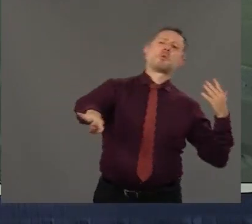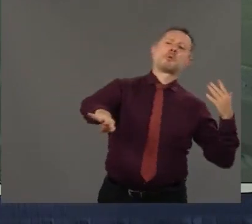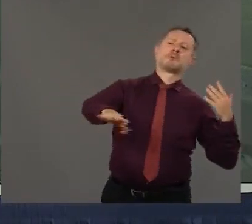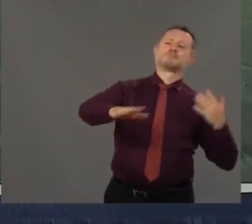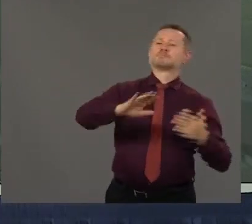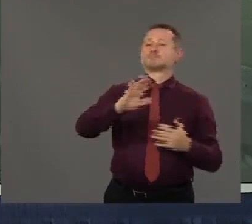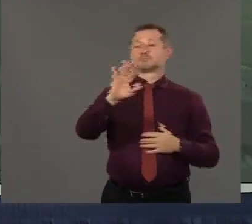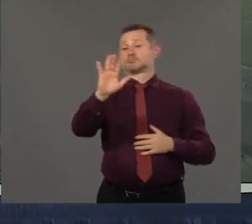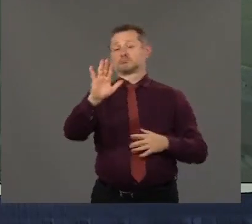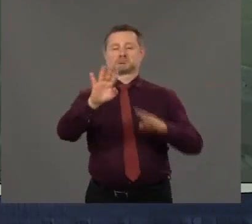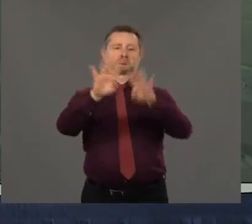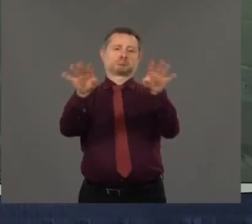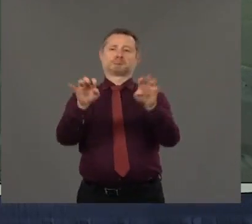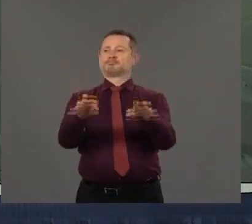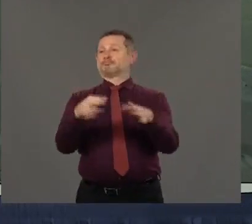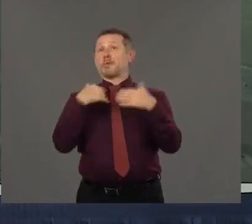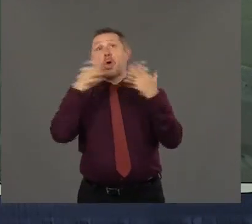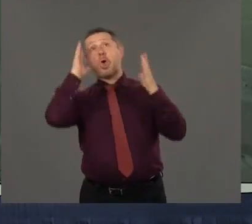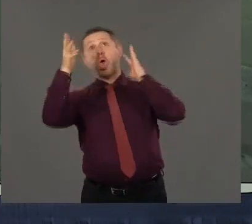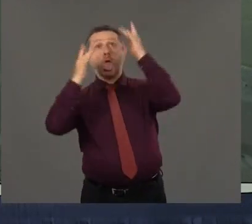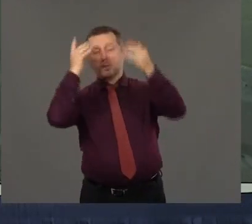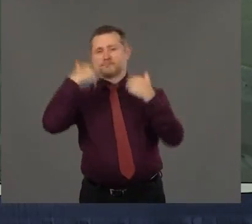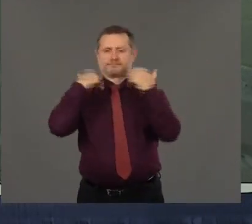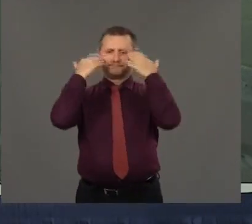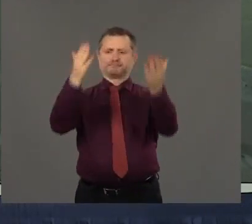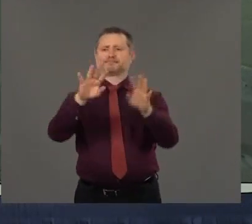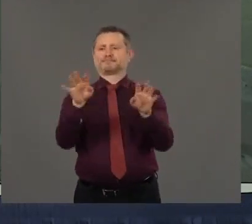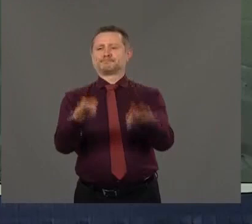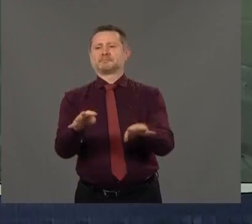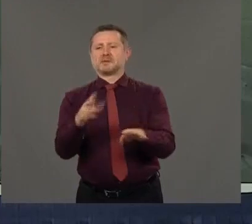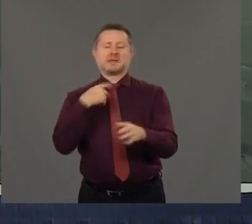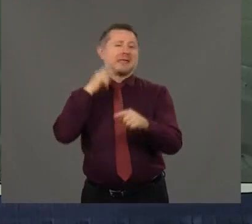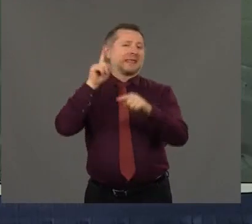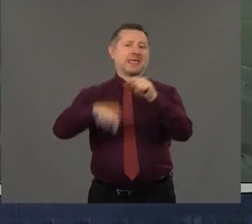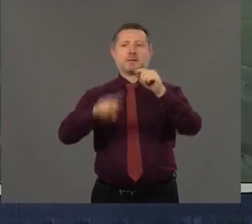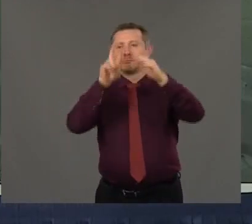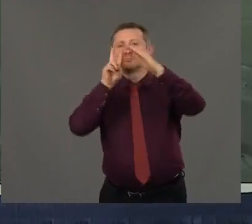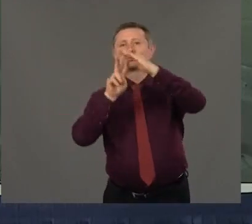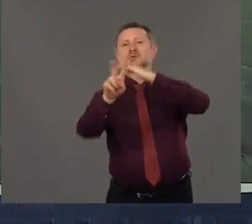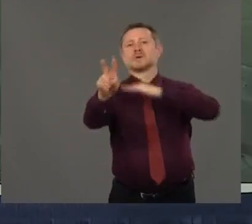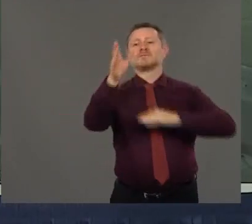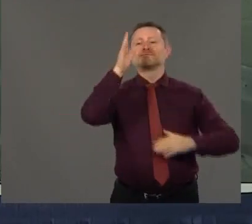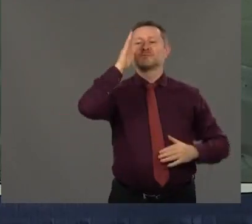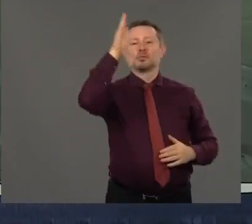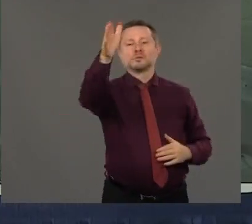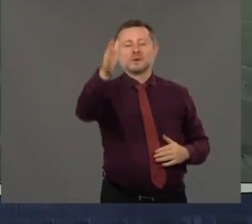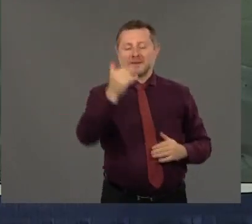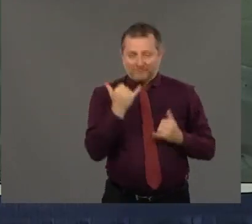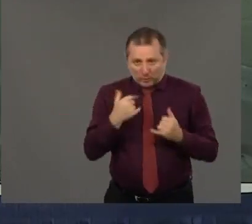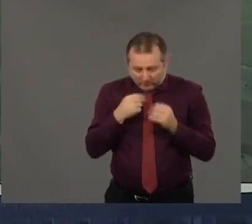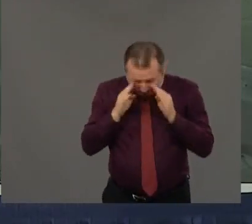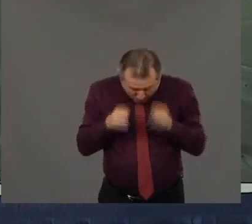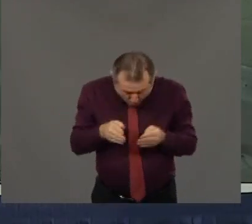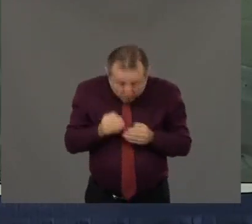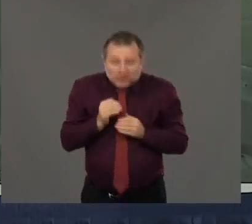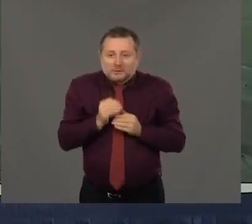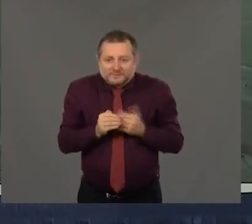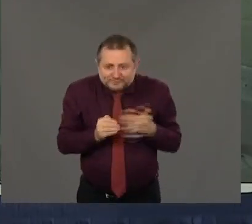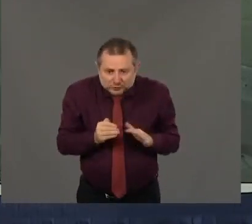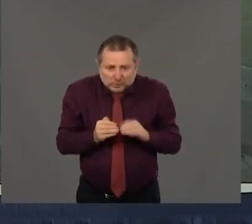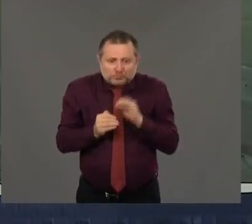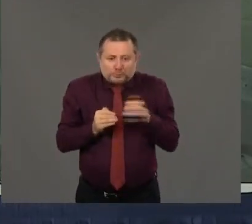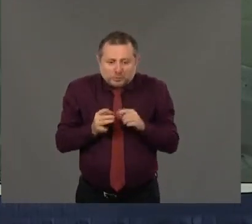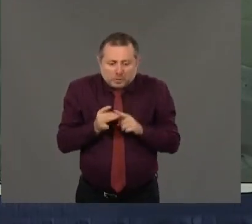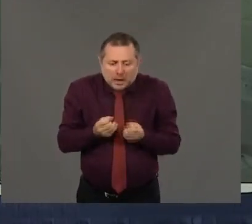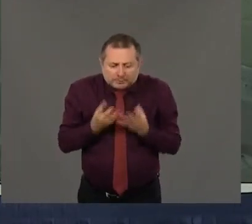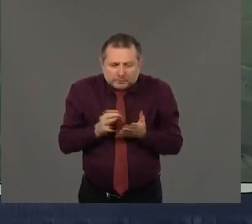I wouldn't believe any of those answers. You have to look at what is the viral spread across the country.